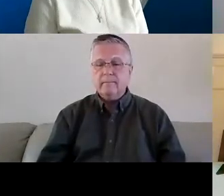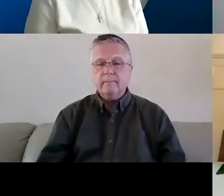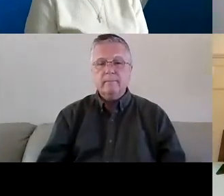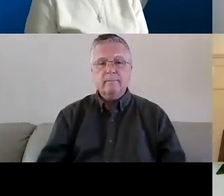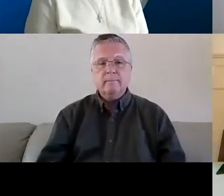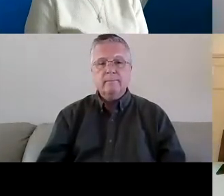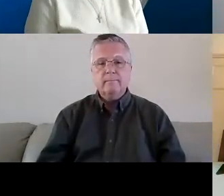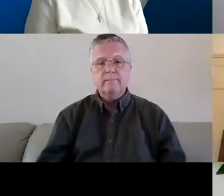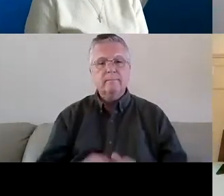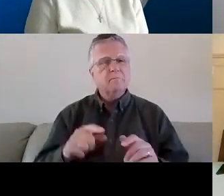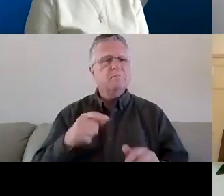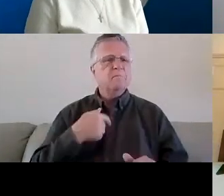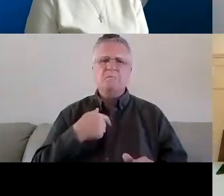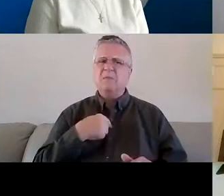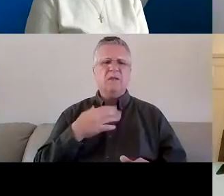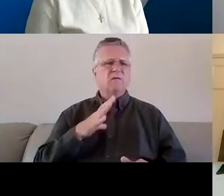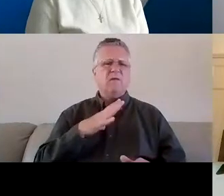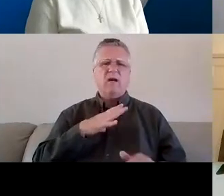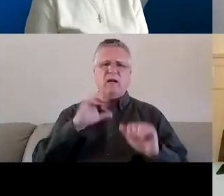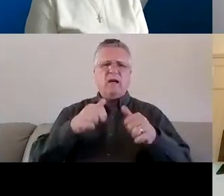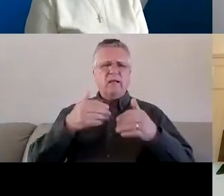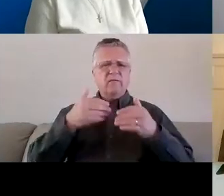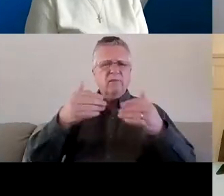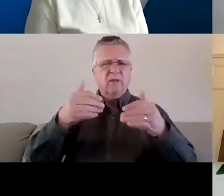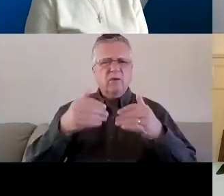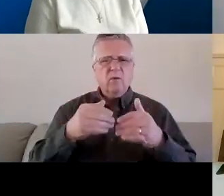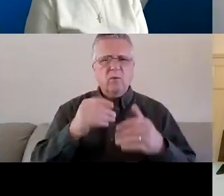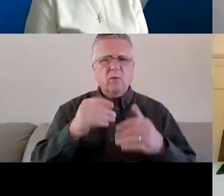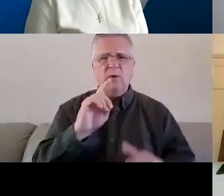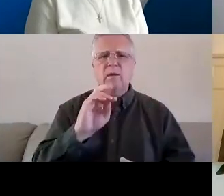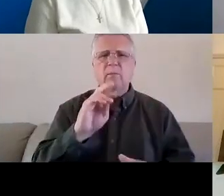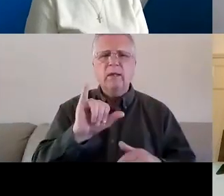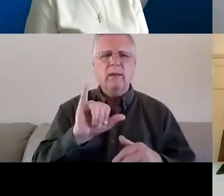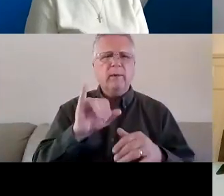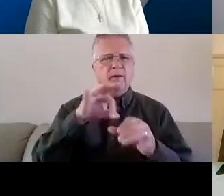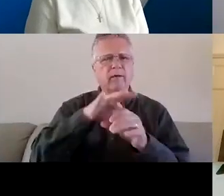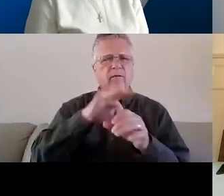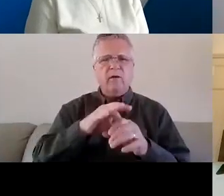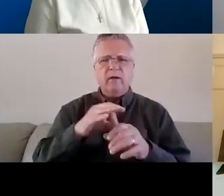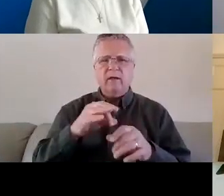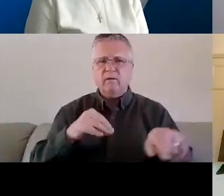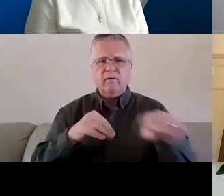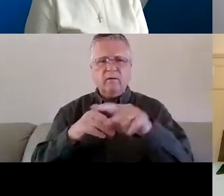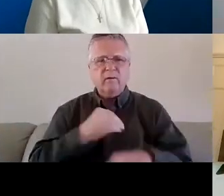All right, I'm happy to proceed with preliminary vote today if that's the will of the members. Okay.